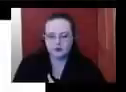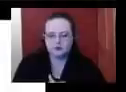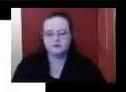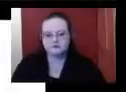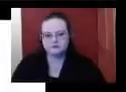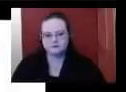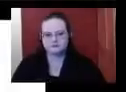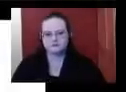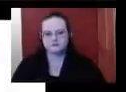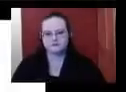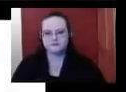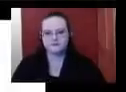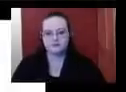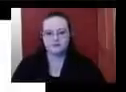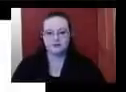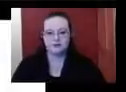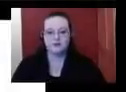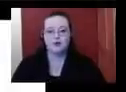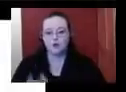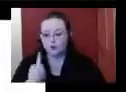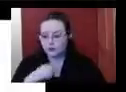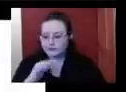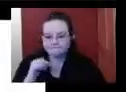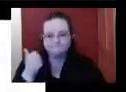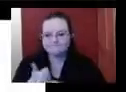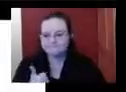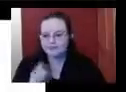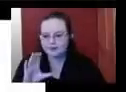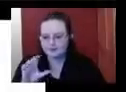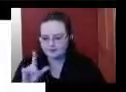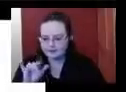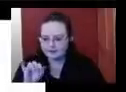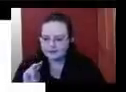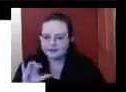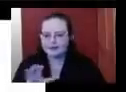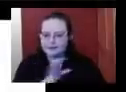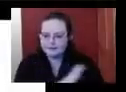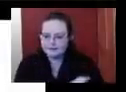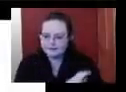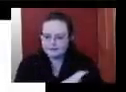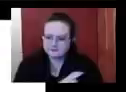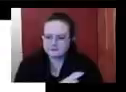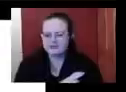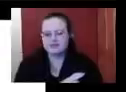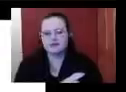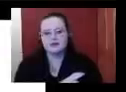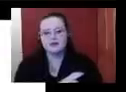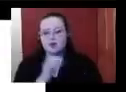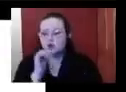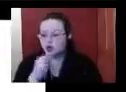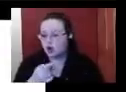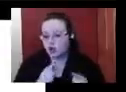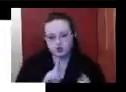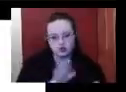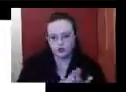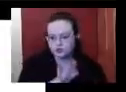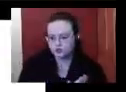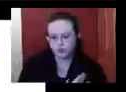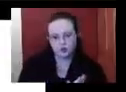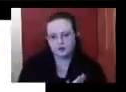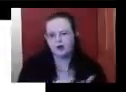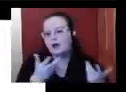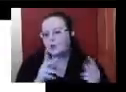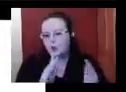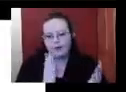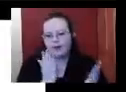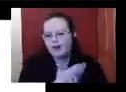eligible. We are making arrangements to have clinics in each municipality during hours outside of school hours so as not